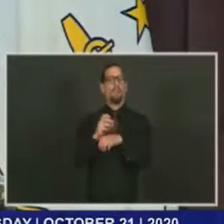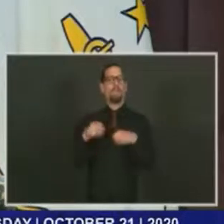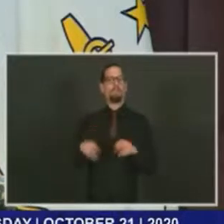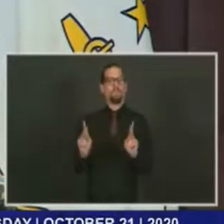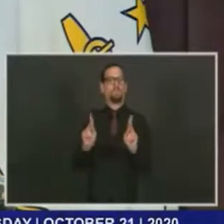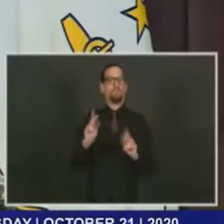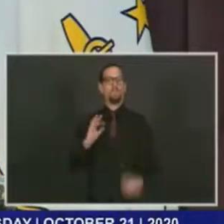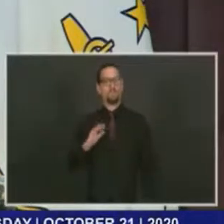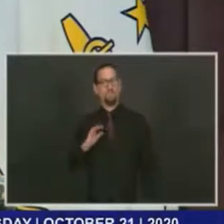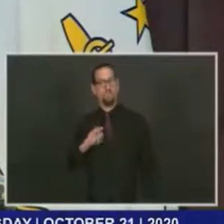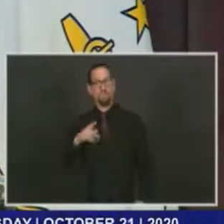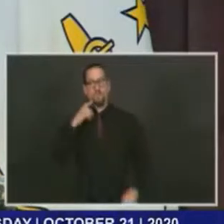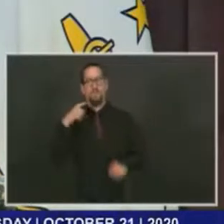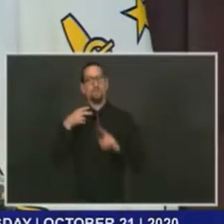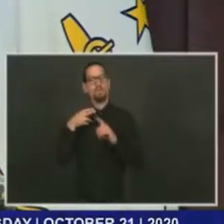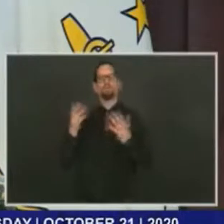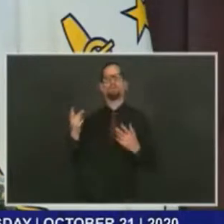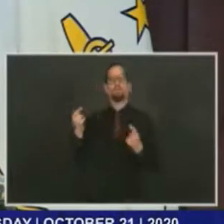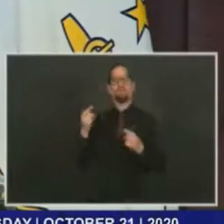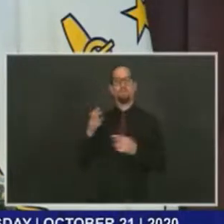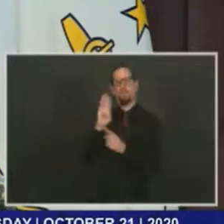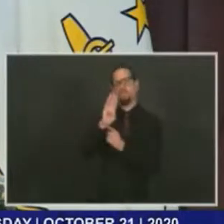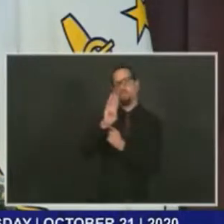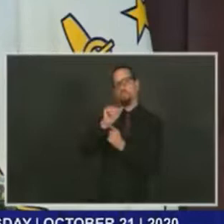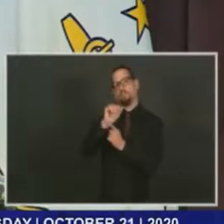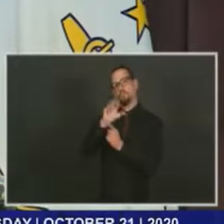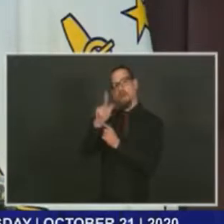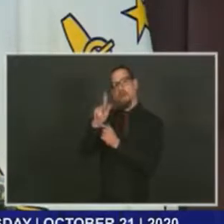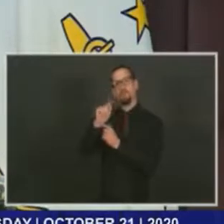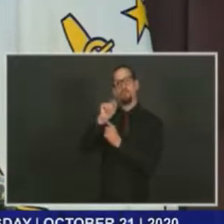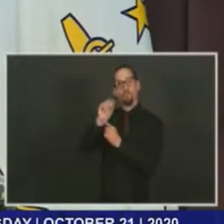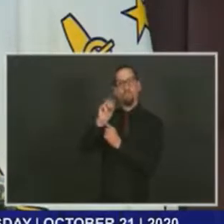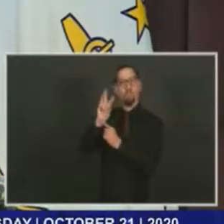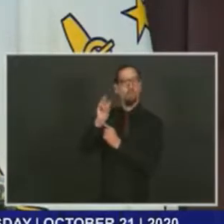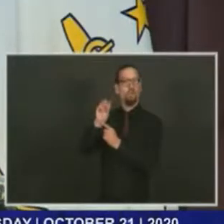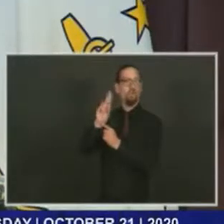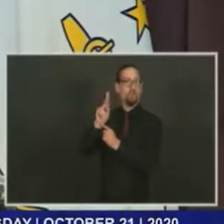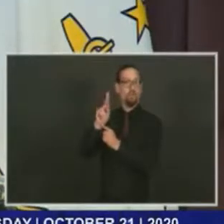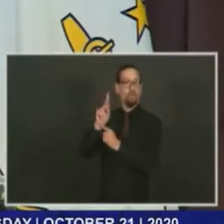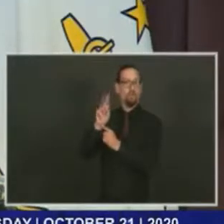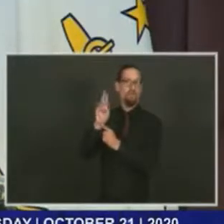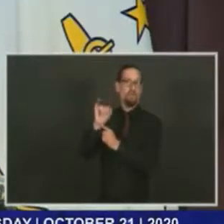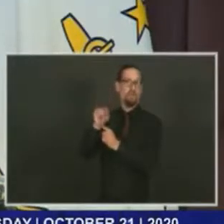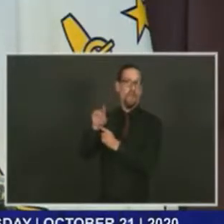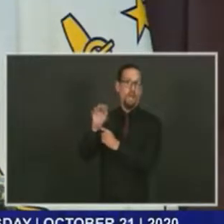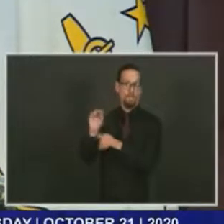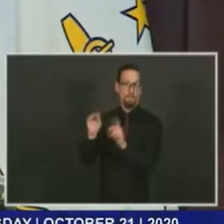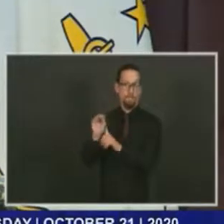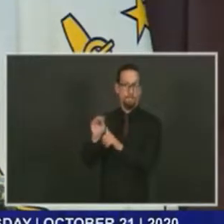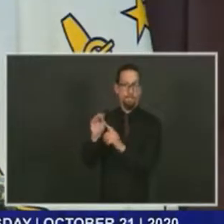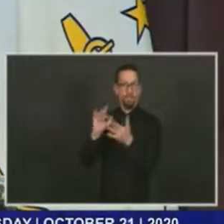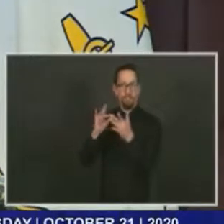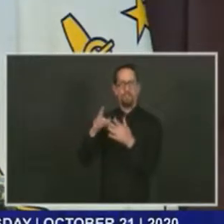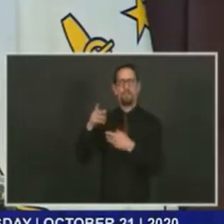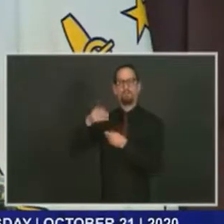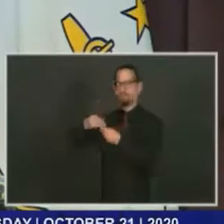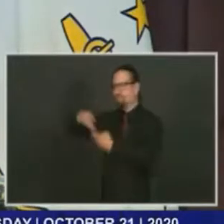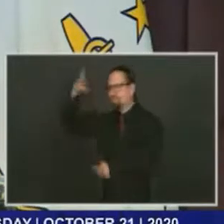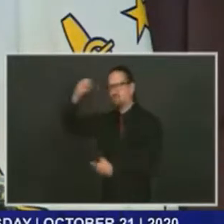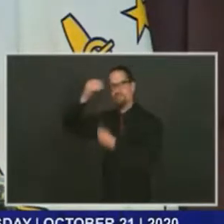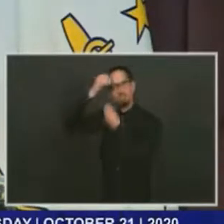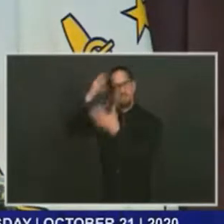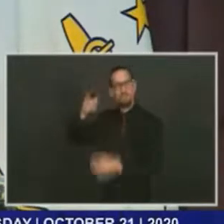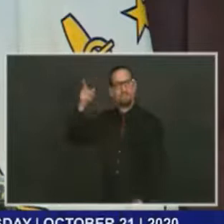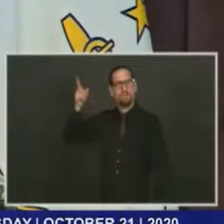our Back to Work program. So as a reminder, the Back to Work program is